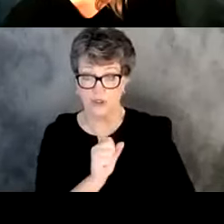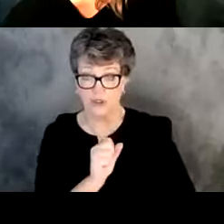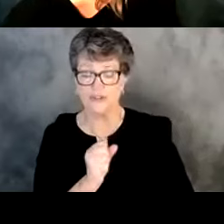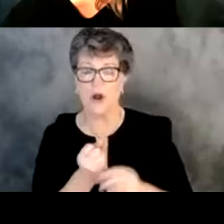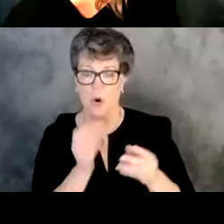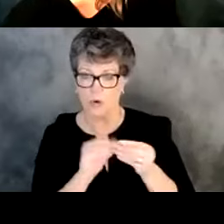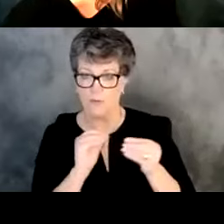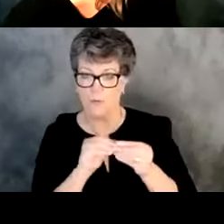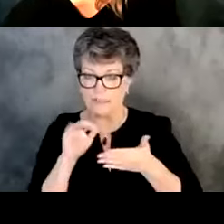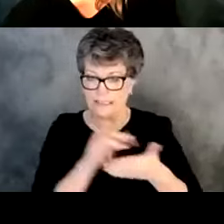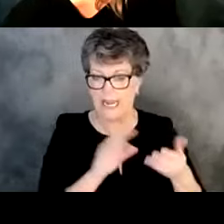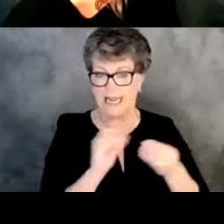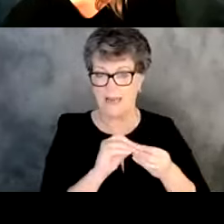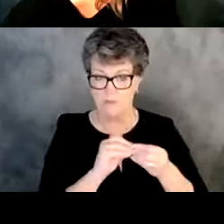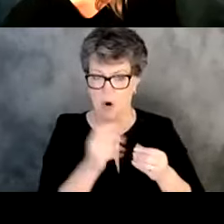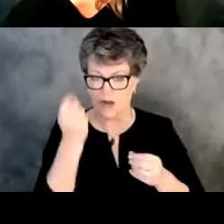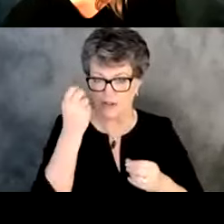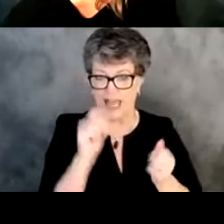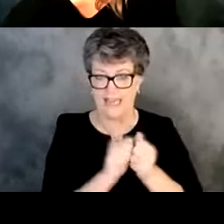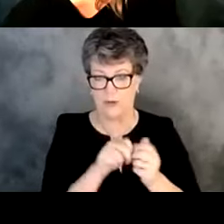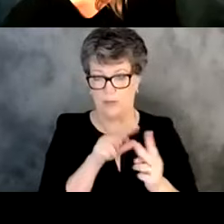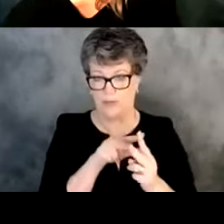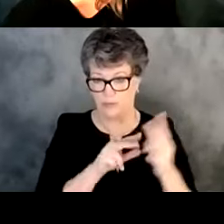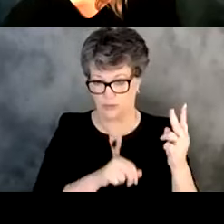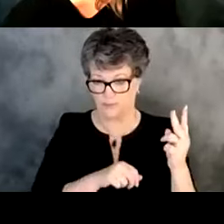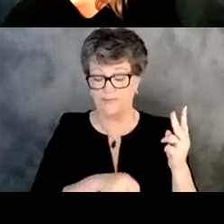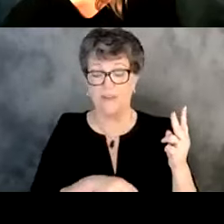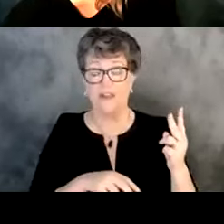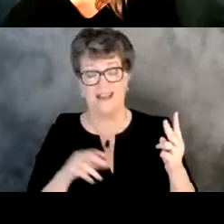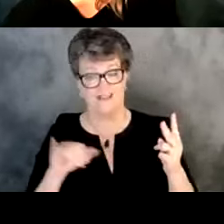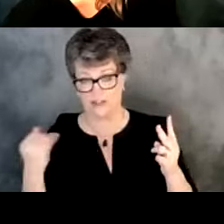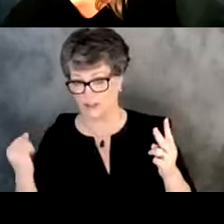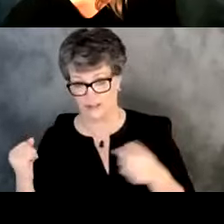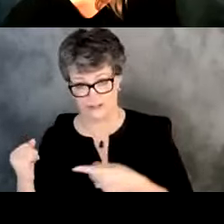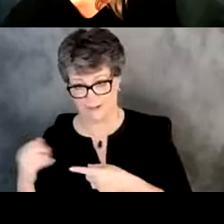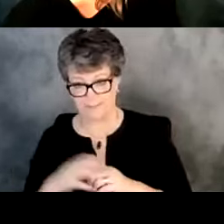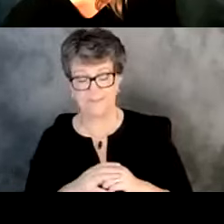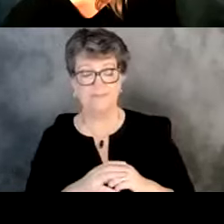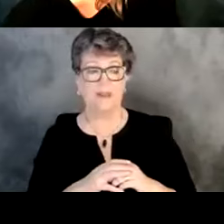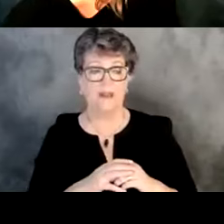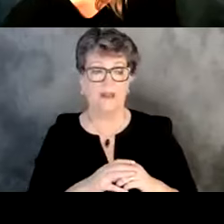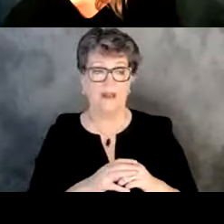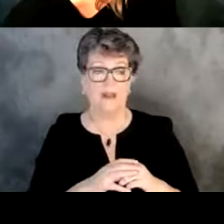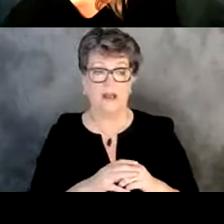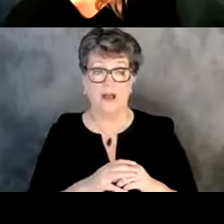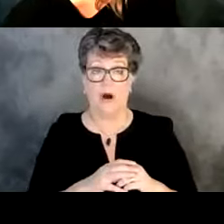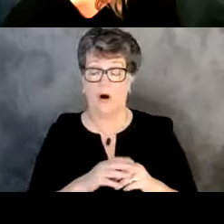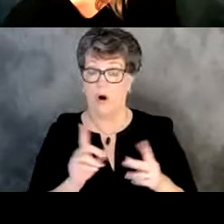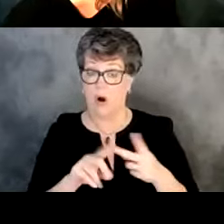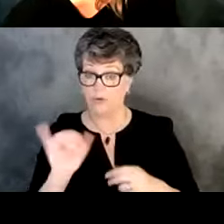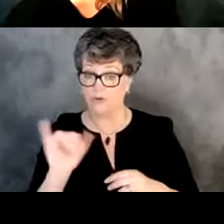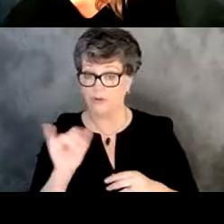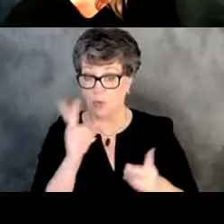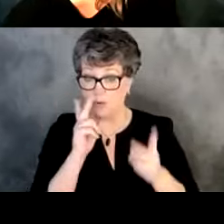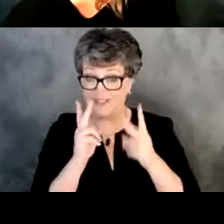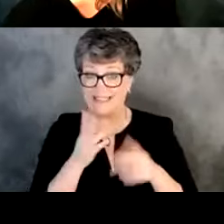with understanding that with Pfizer and Moderna. Second, we have seen that there has been